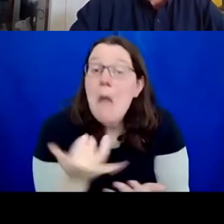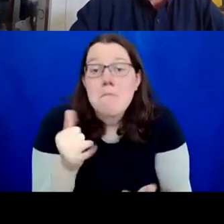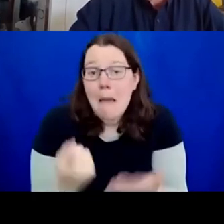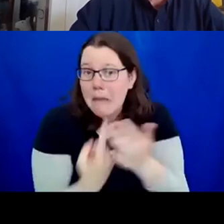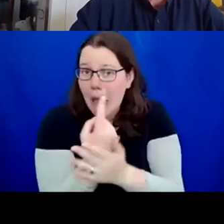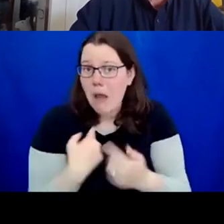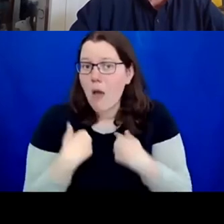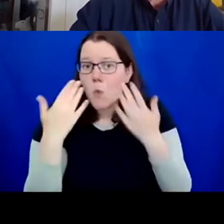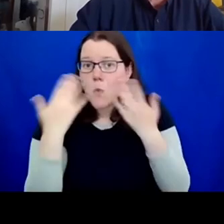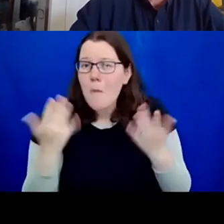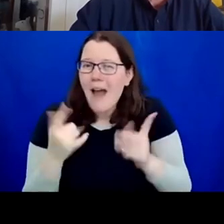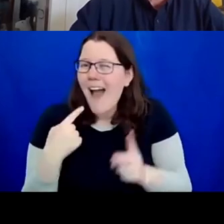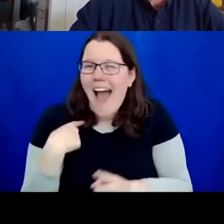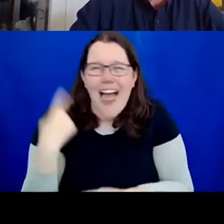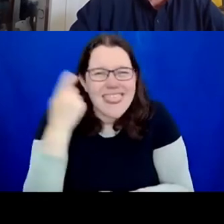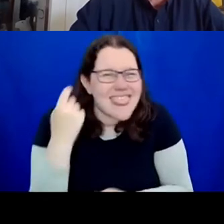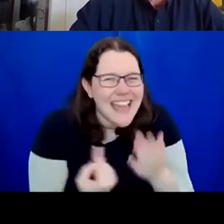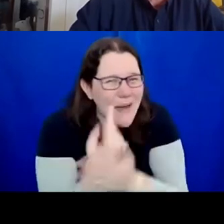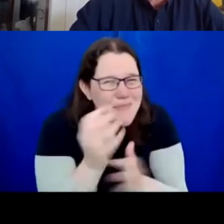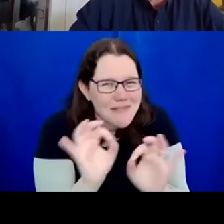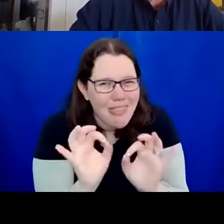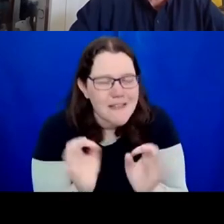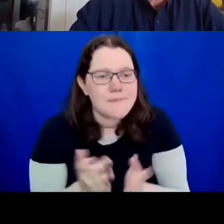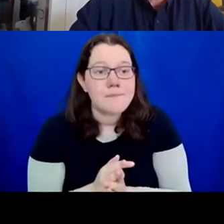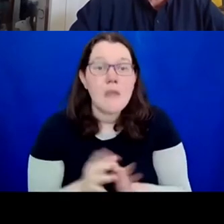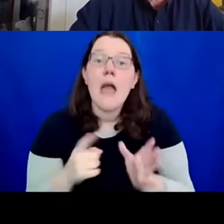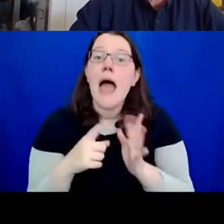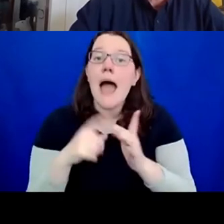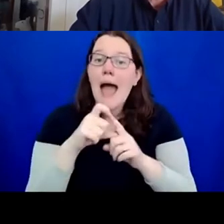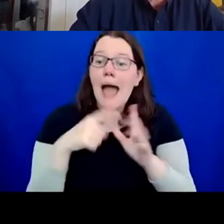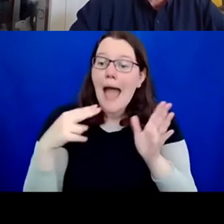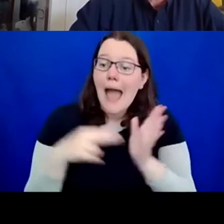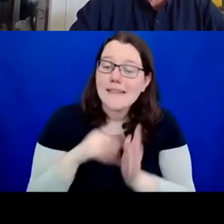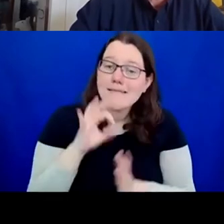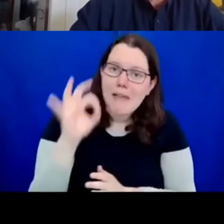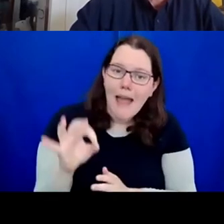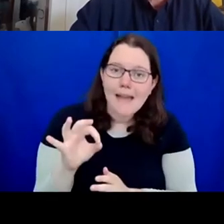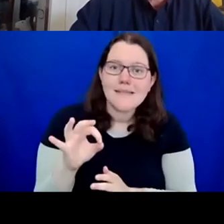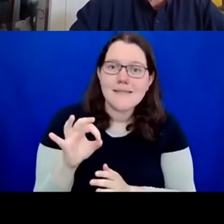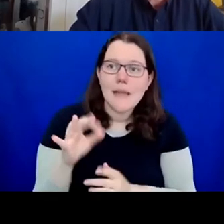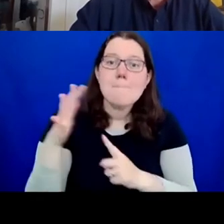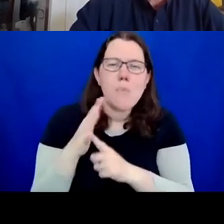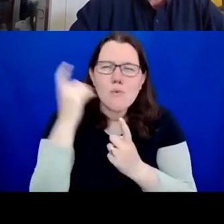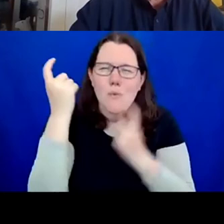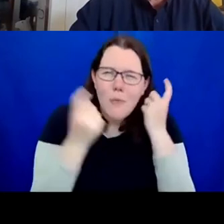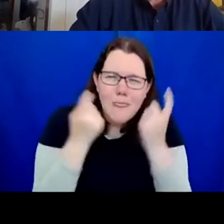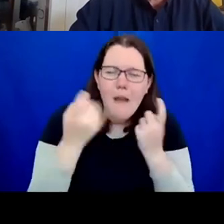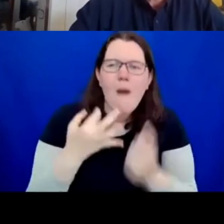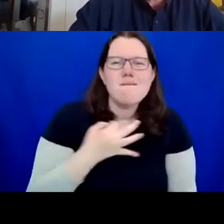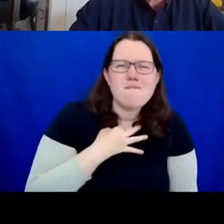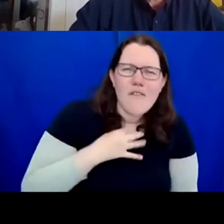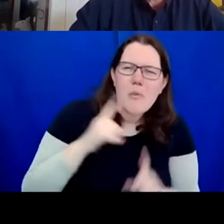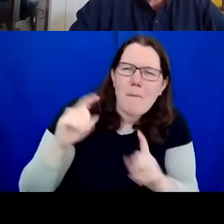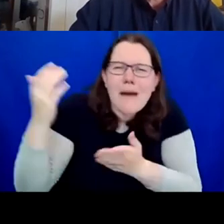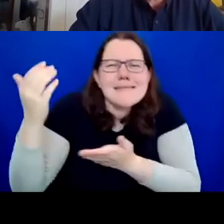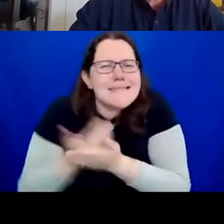Thank you. And I guess part of that is, how do we make ourselves vulnerable but keep ourselves safe as well? So we've got a question from